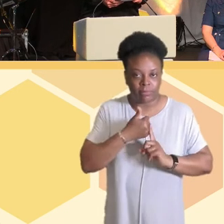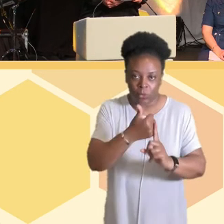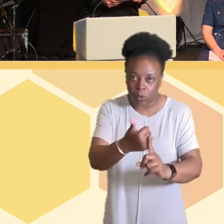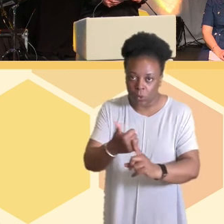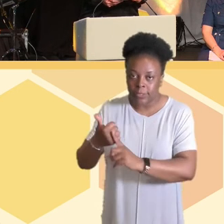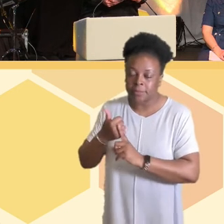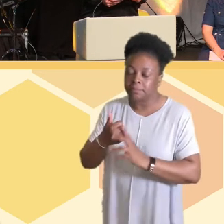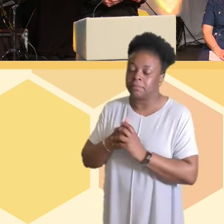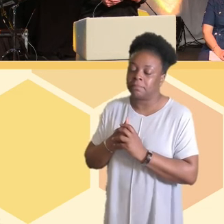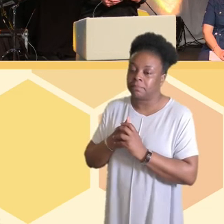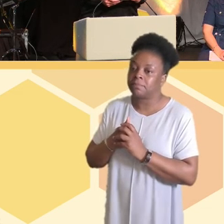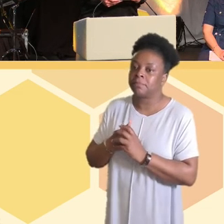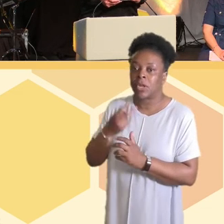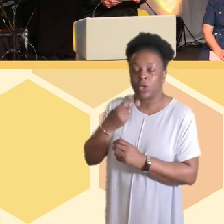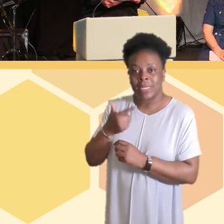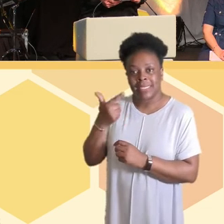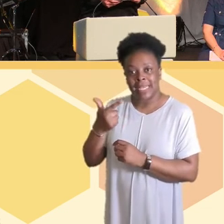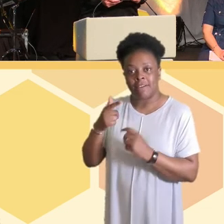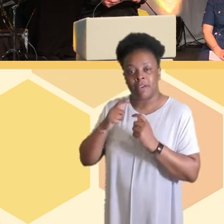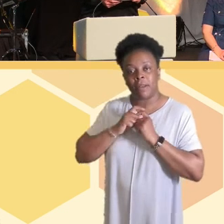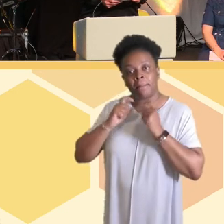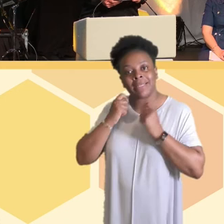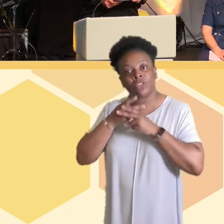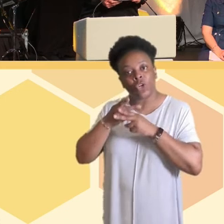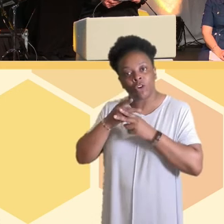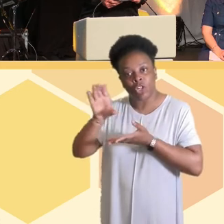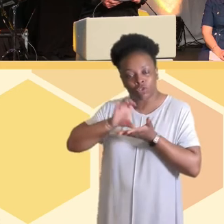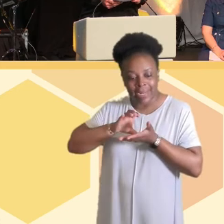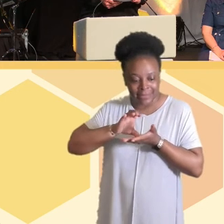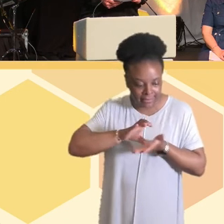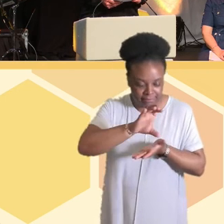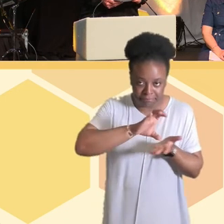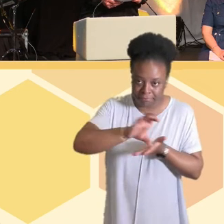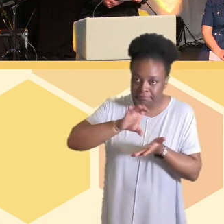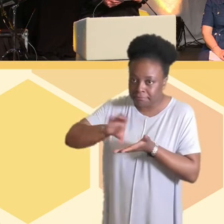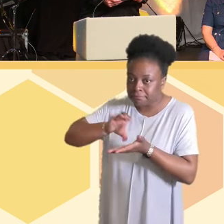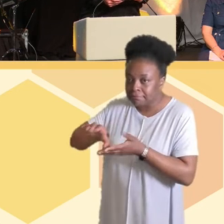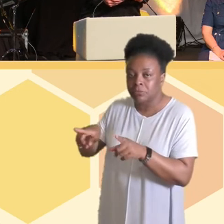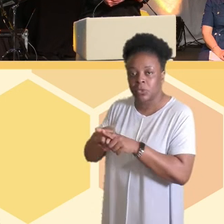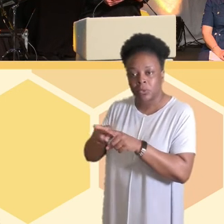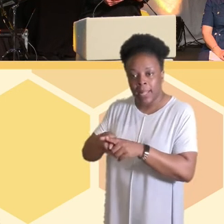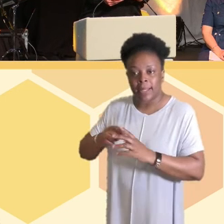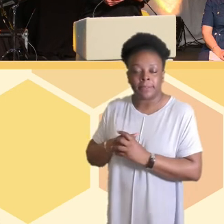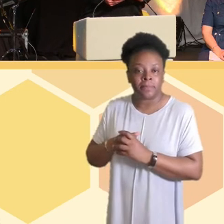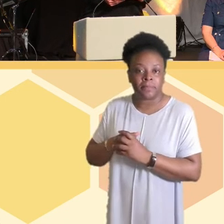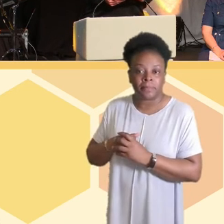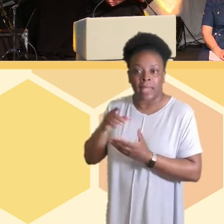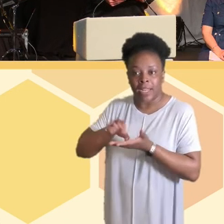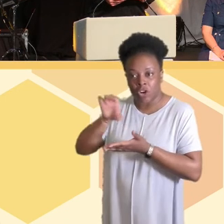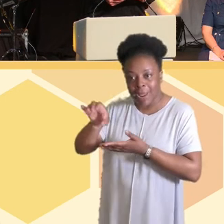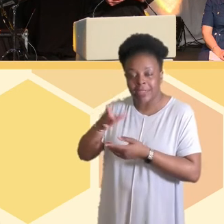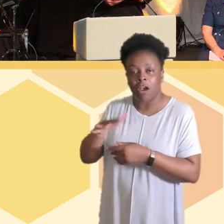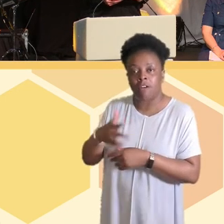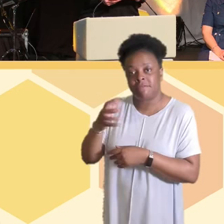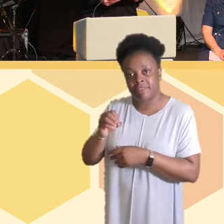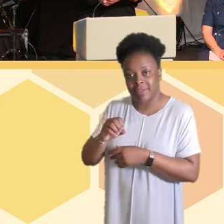27 pastoral grants were agreed, totaling £55,000. And a grant of £50,000 was